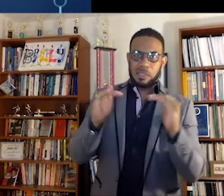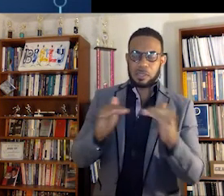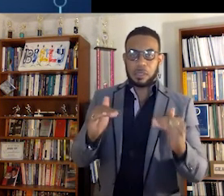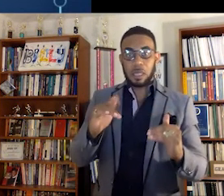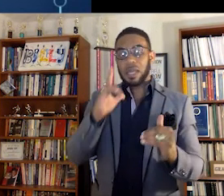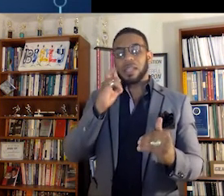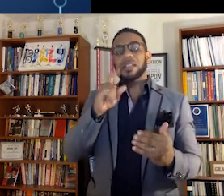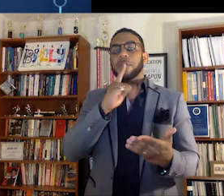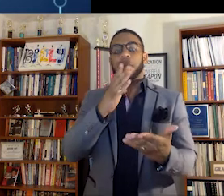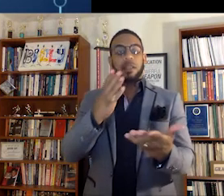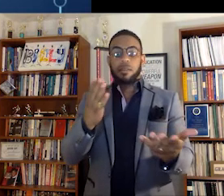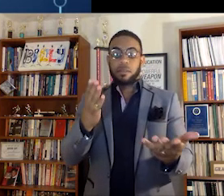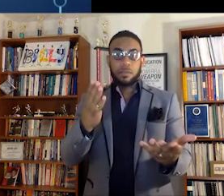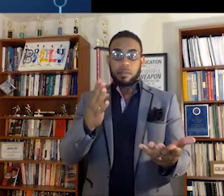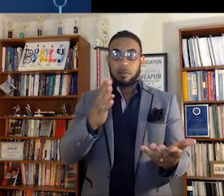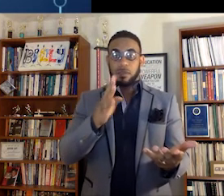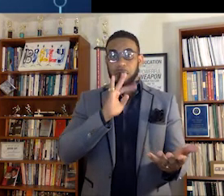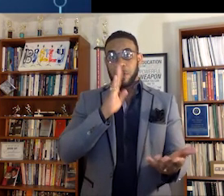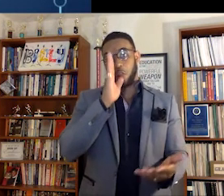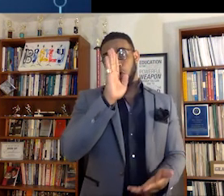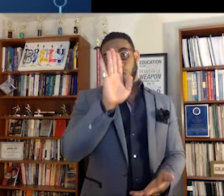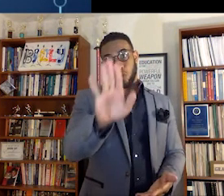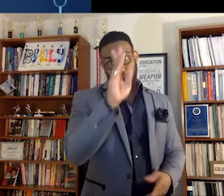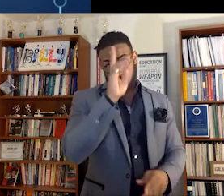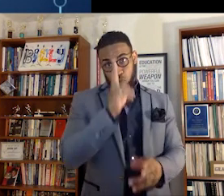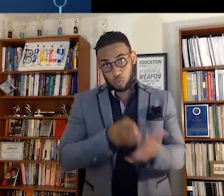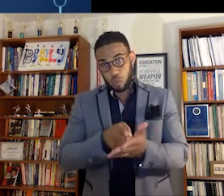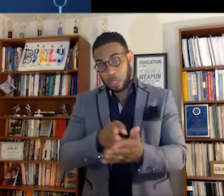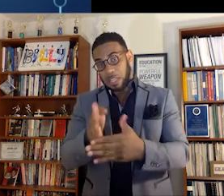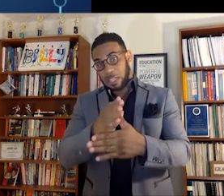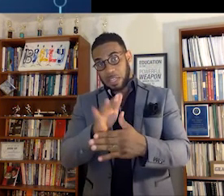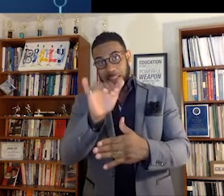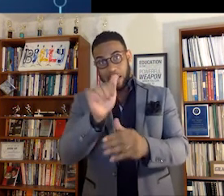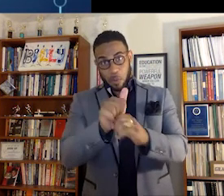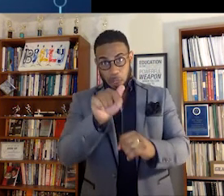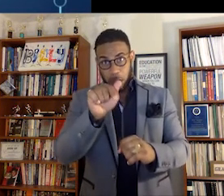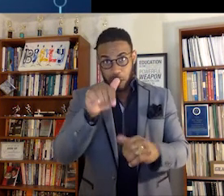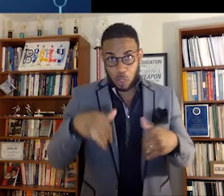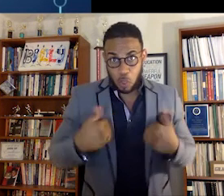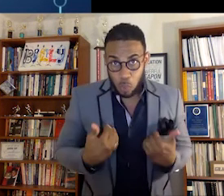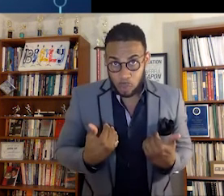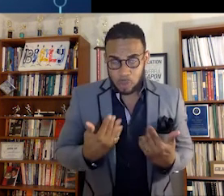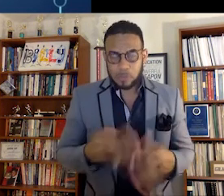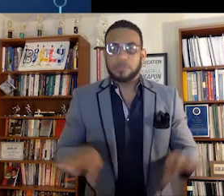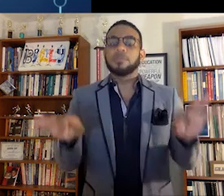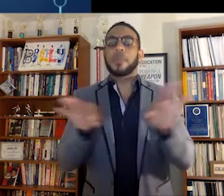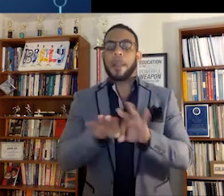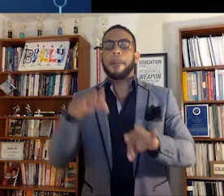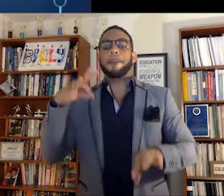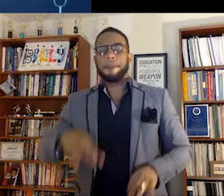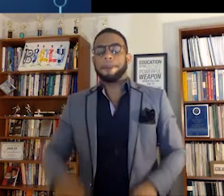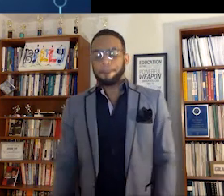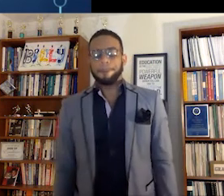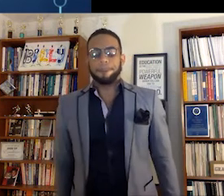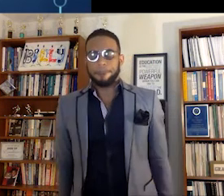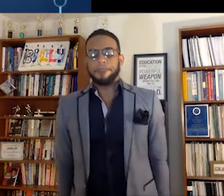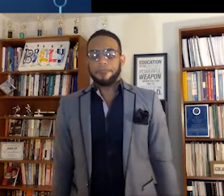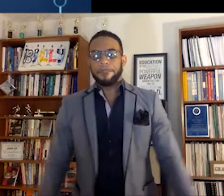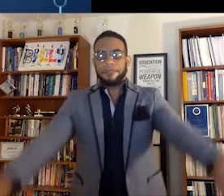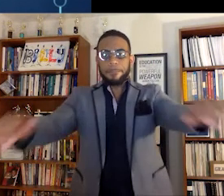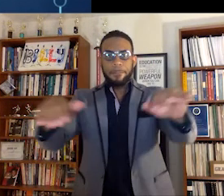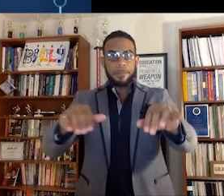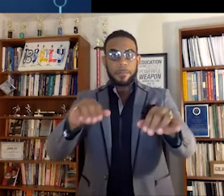So just to speak your truth and to share that with youth, it's helpful.